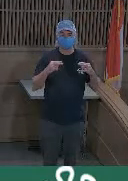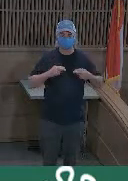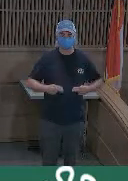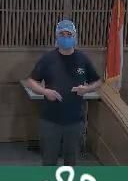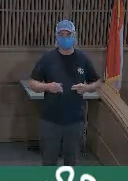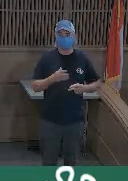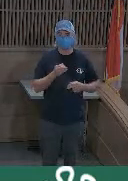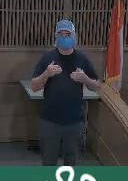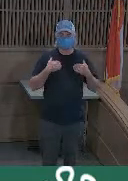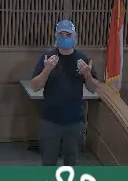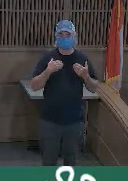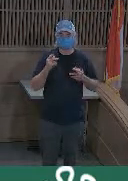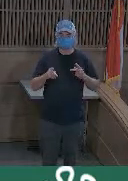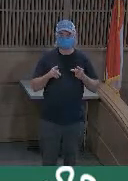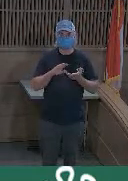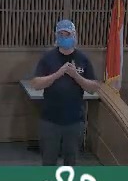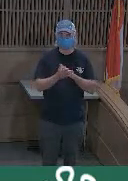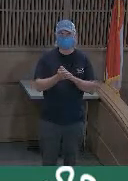young people.